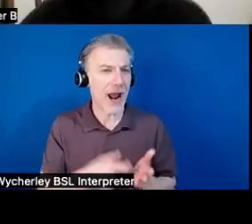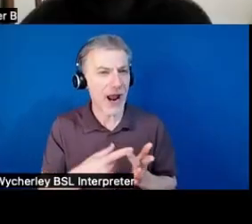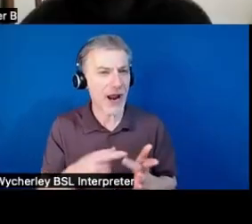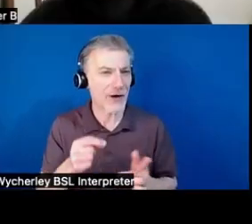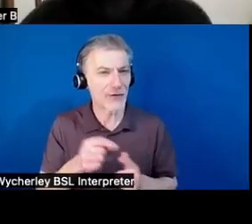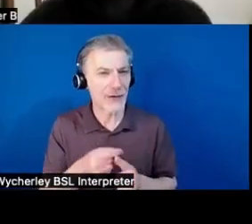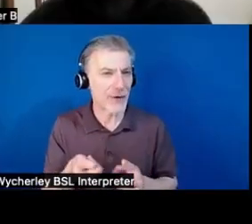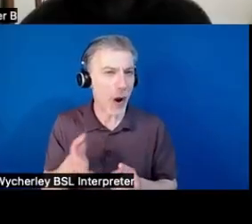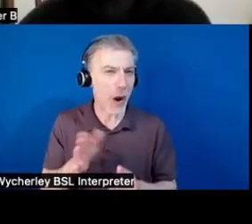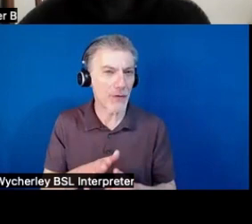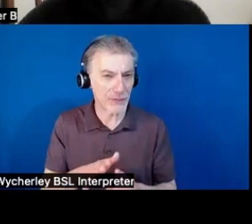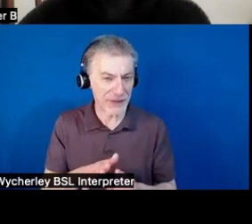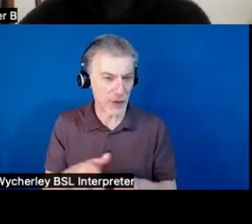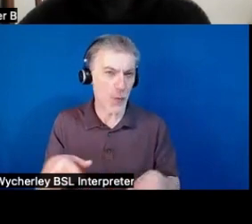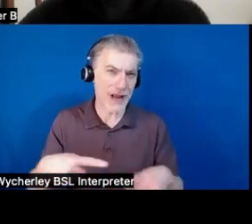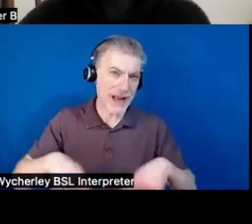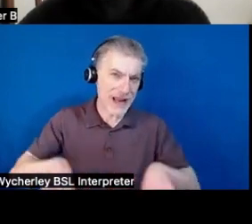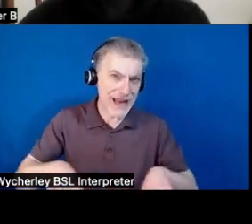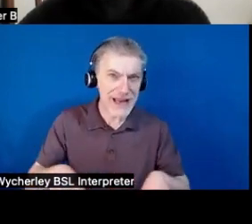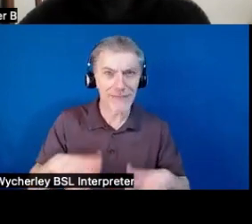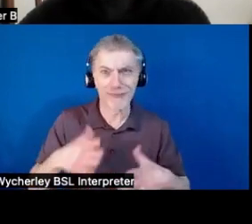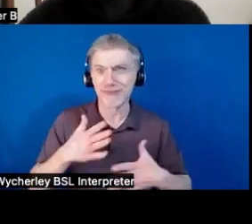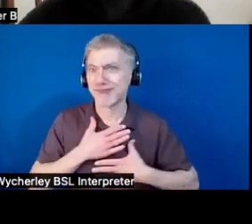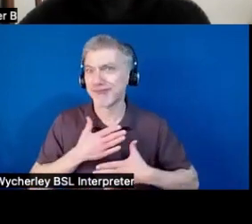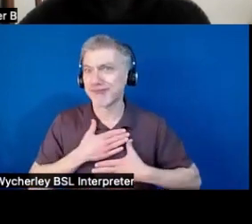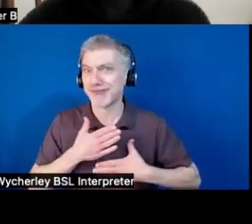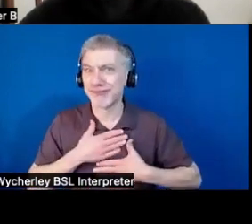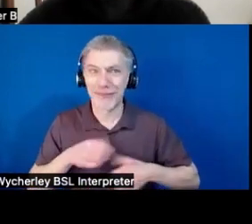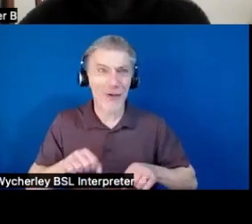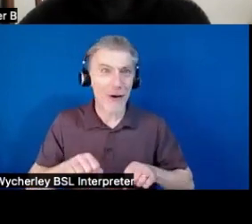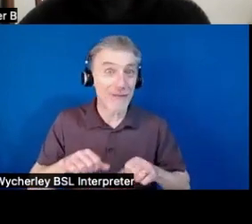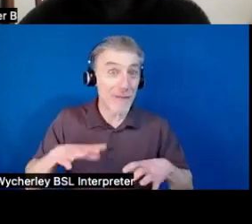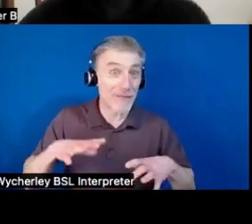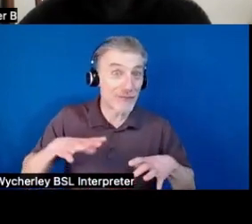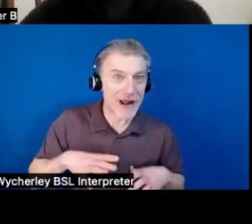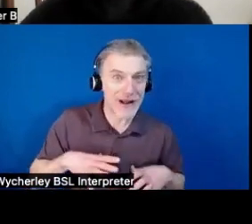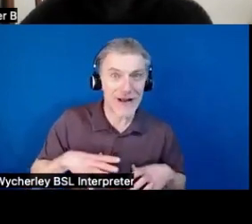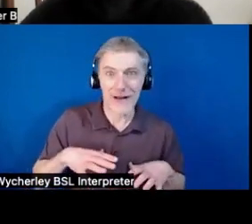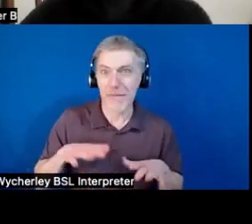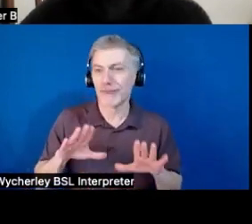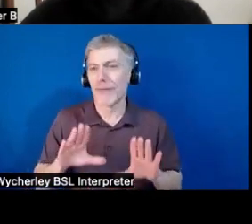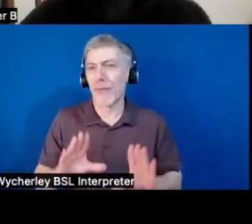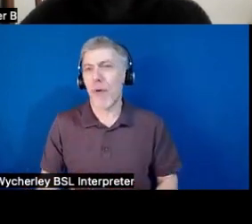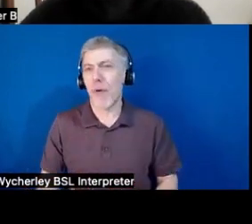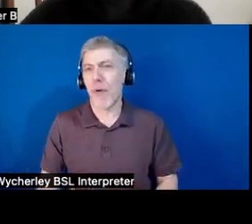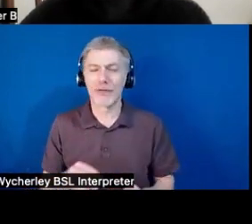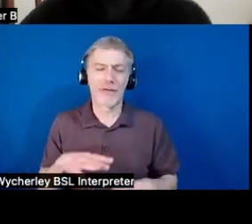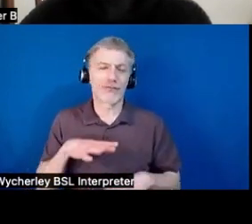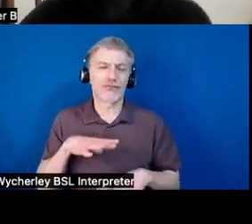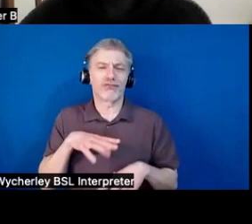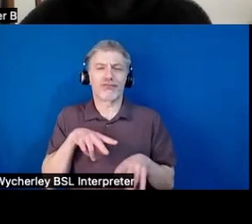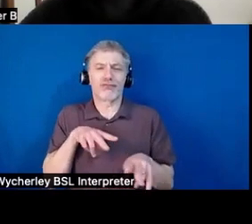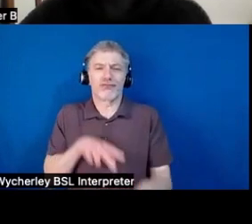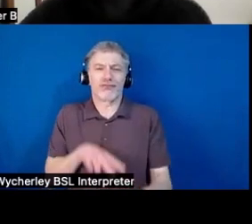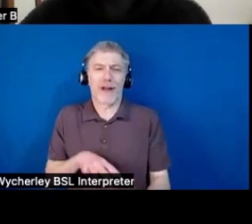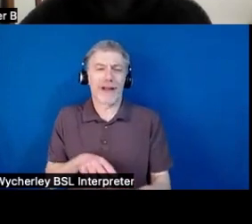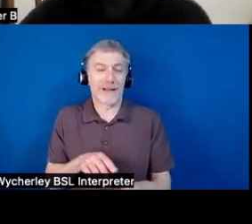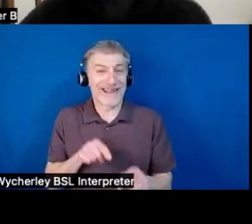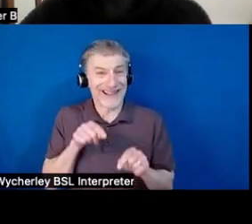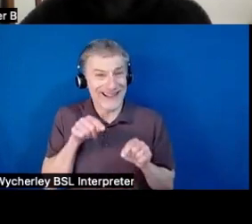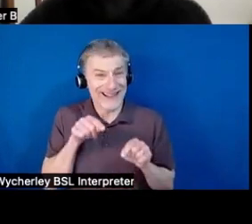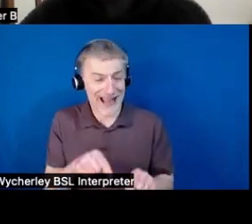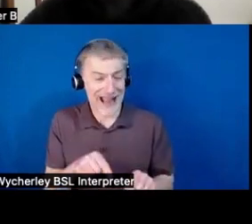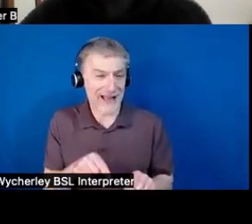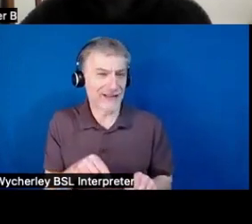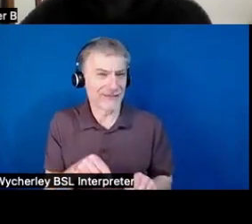embraces breaks, pauses, and rests. And using breaks, pauses, and rest as methodology will often feed into the way that we make